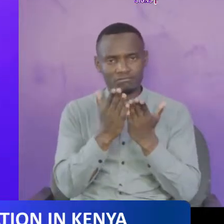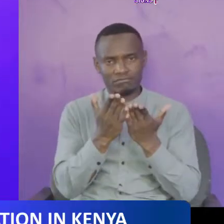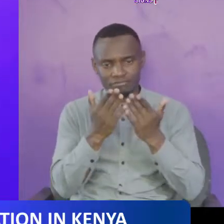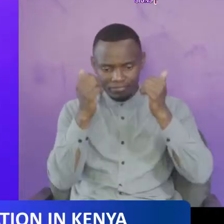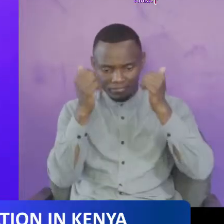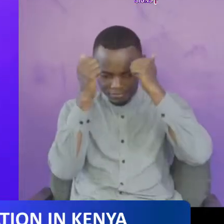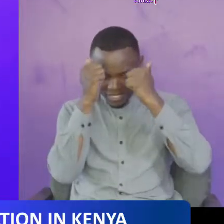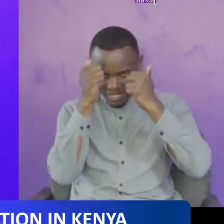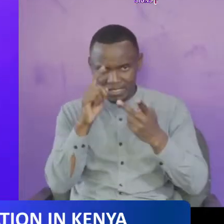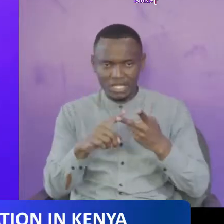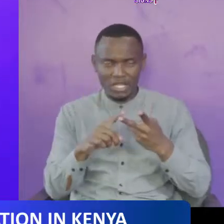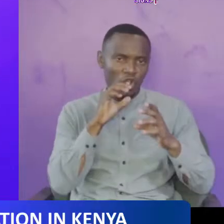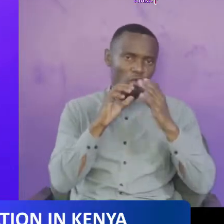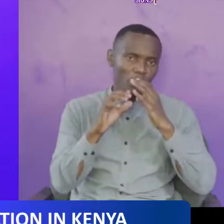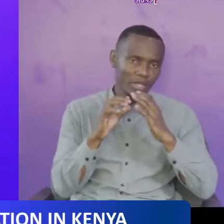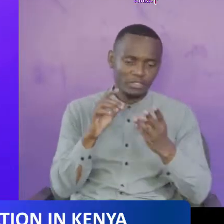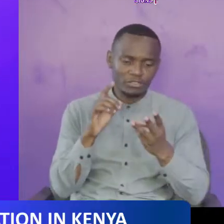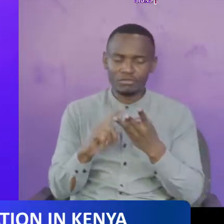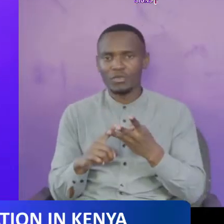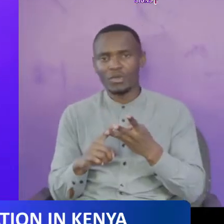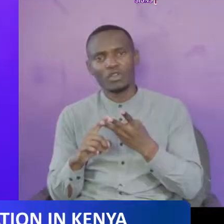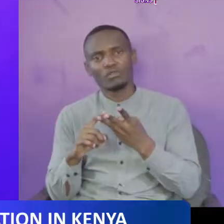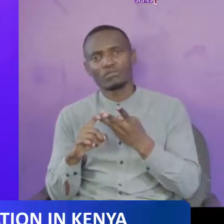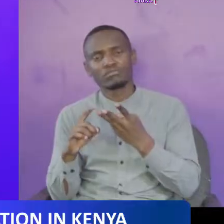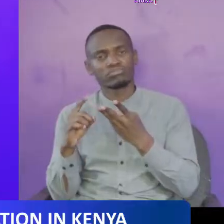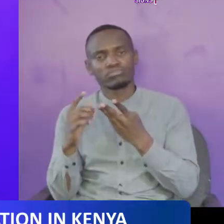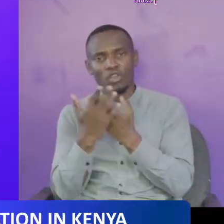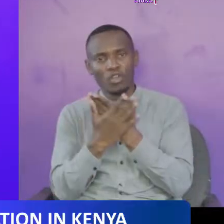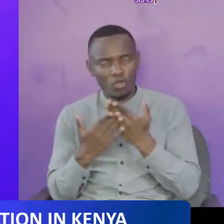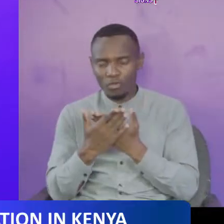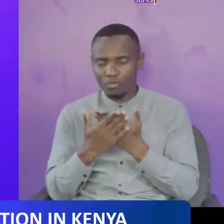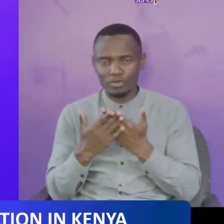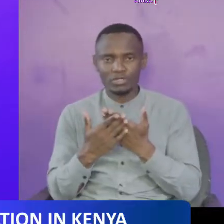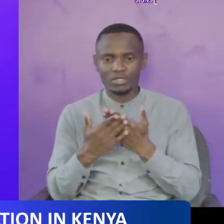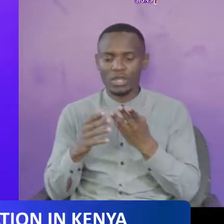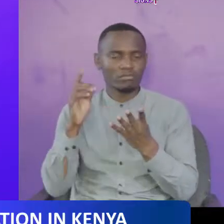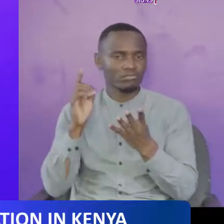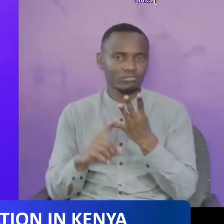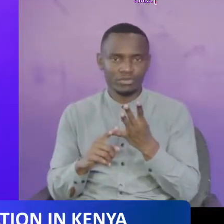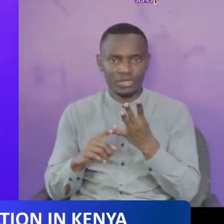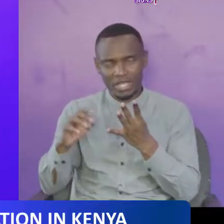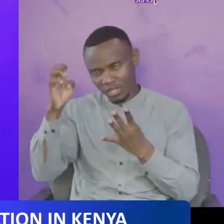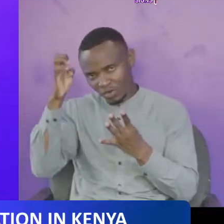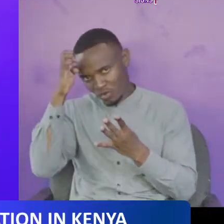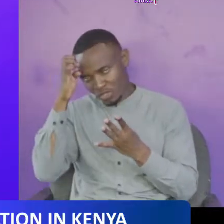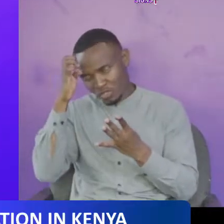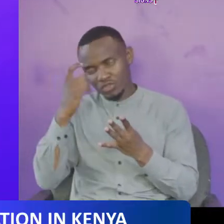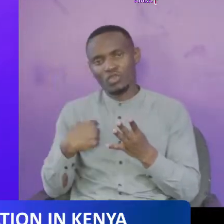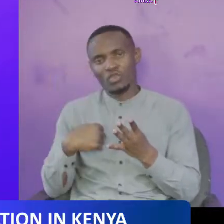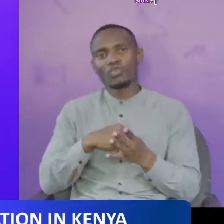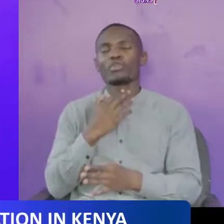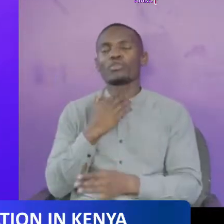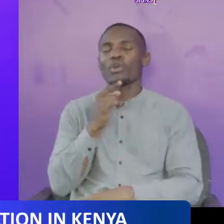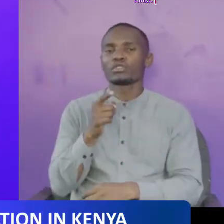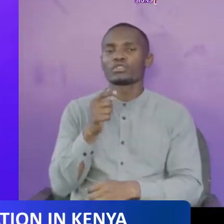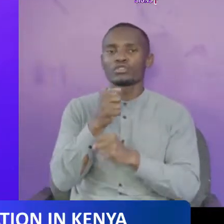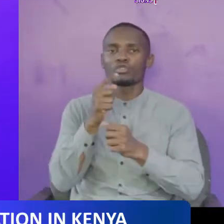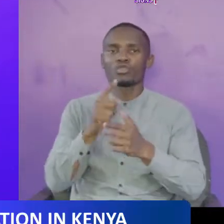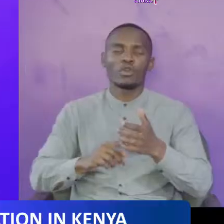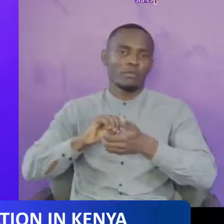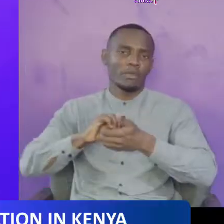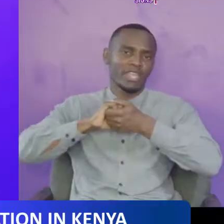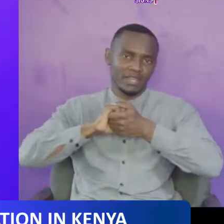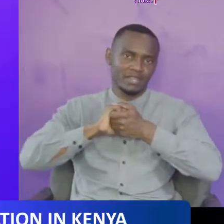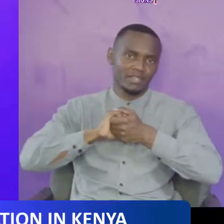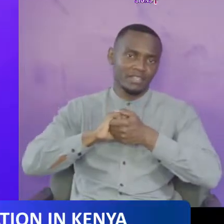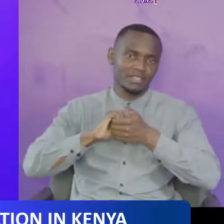computer sciences, social sciences, education, we want you to be engaged technically. There's no more excuse. And